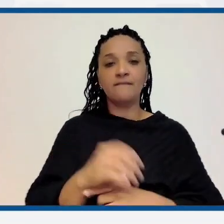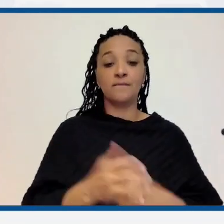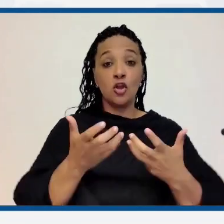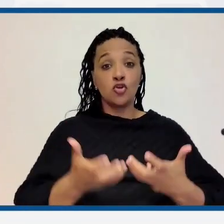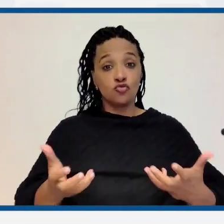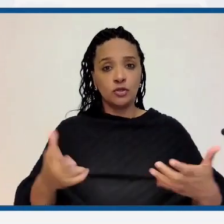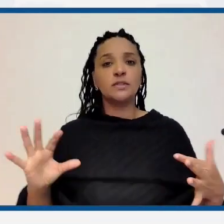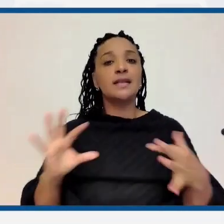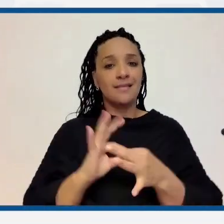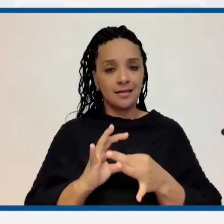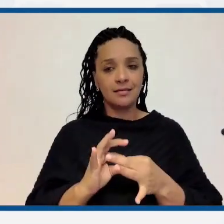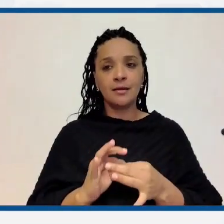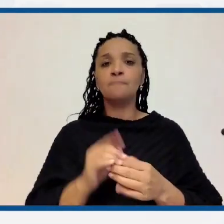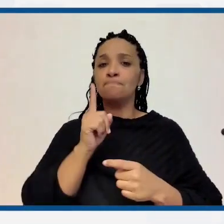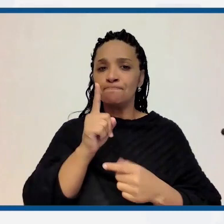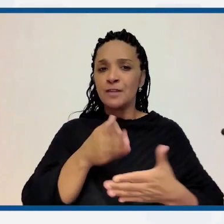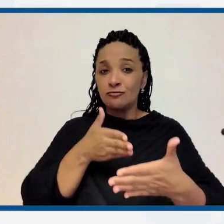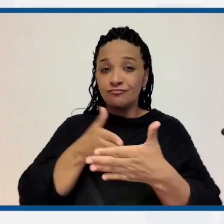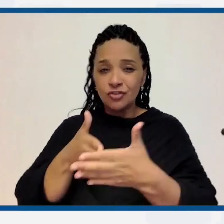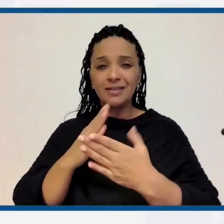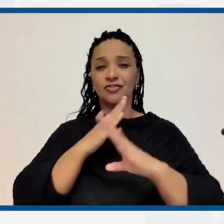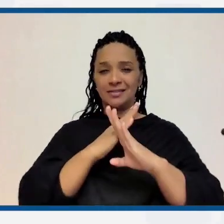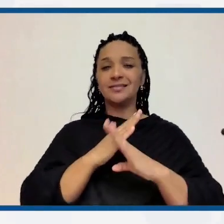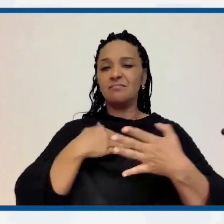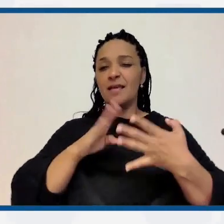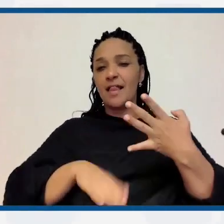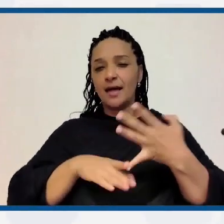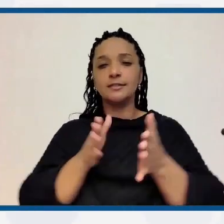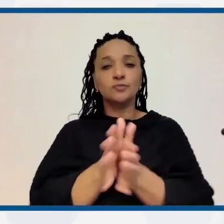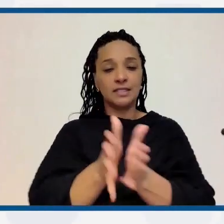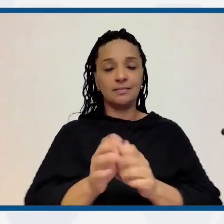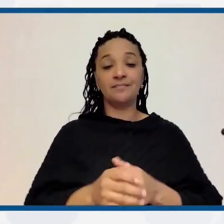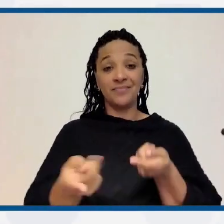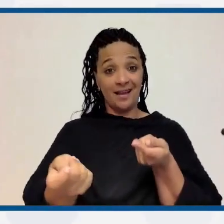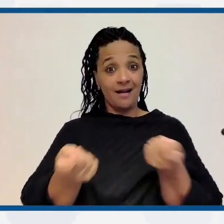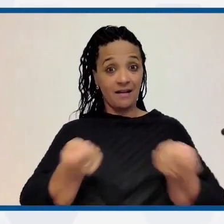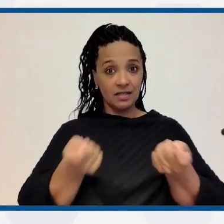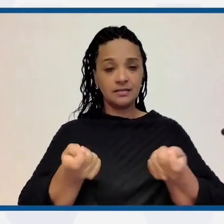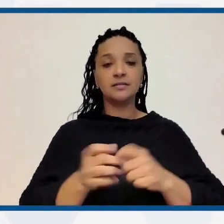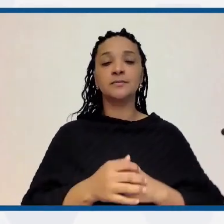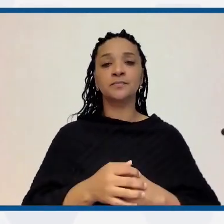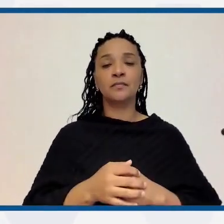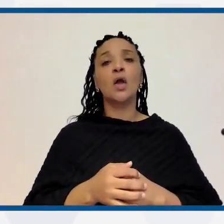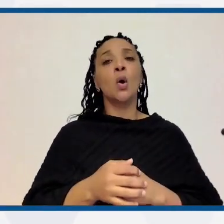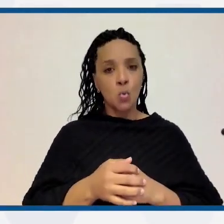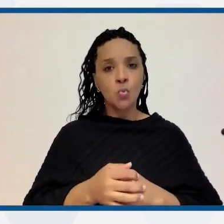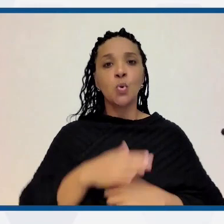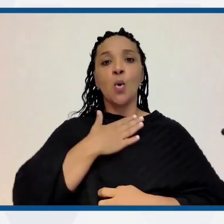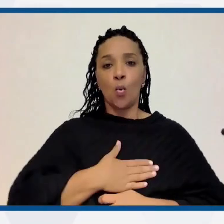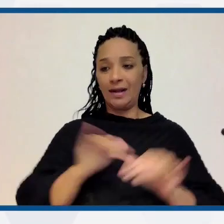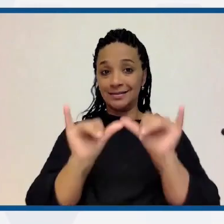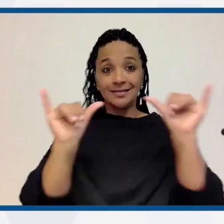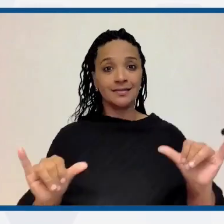the challenges continue to be real, and I'll end with the challenges. Governance. We're talking about bringing different systems together,